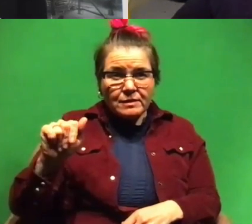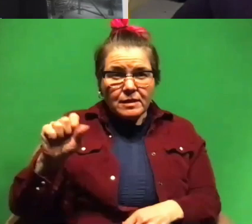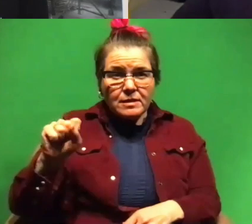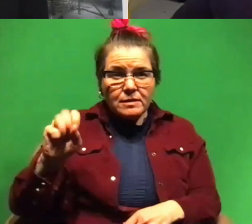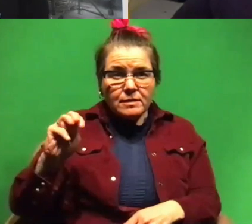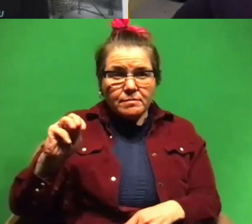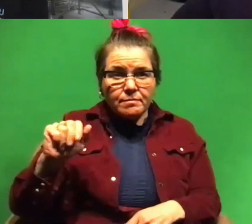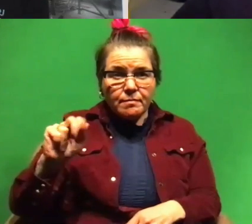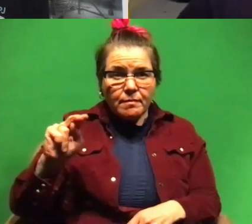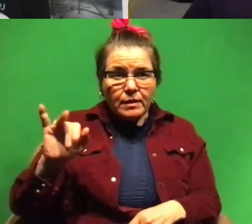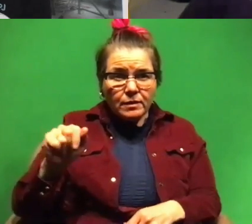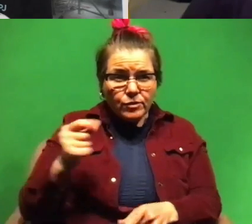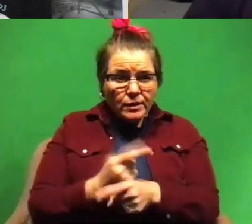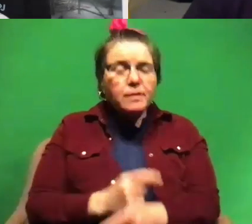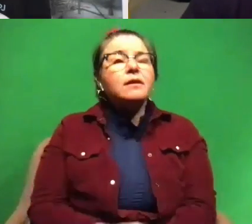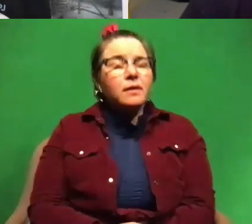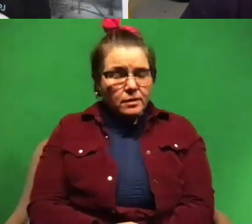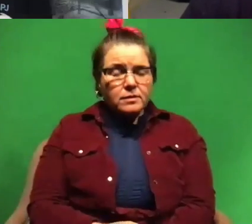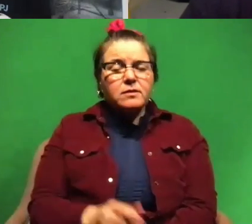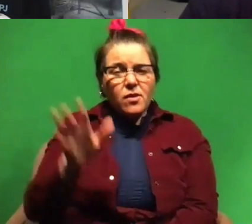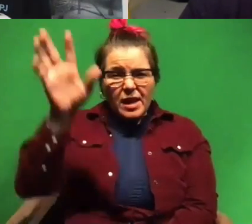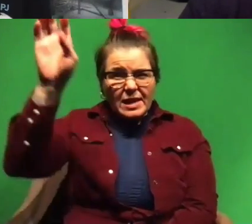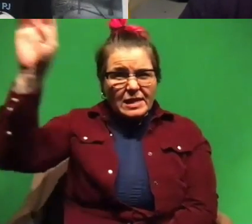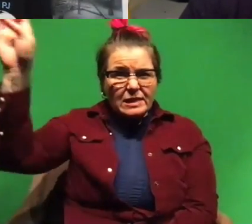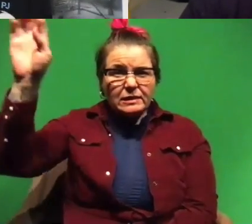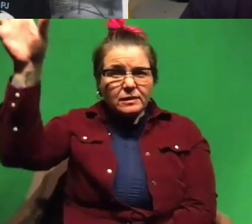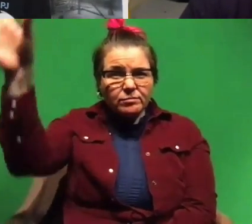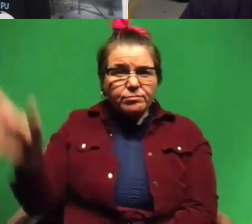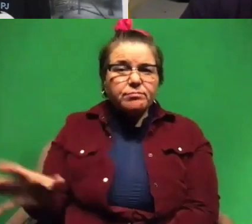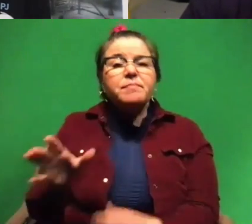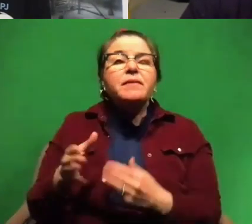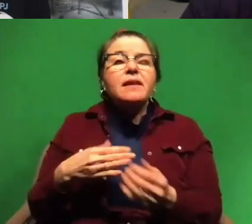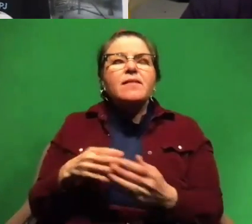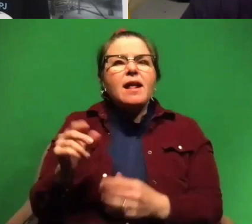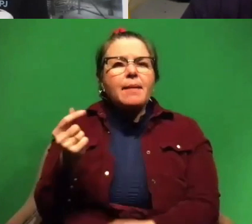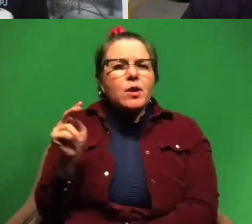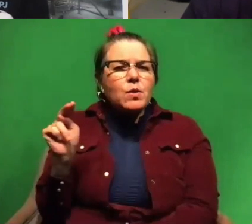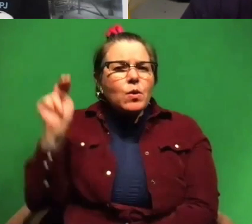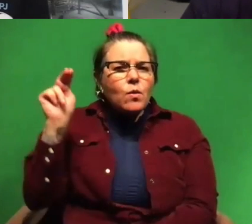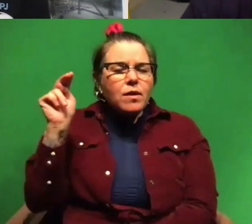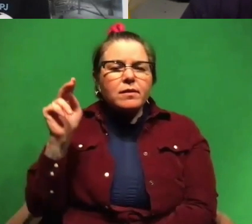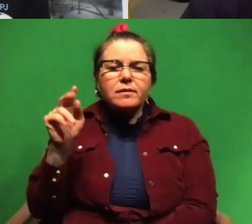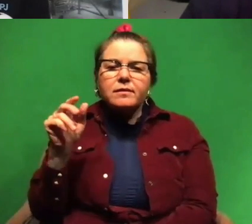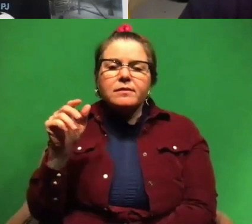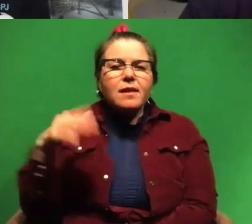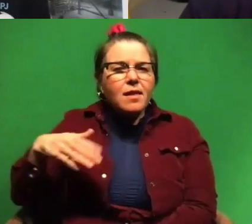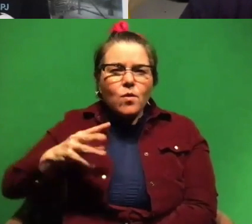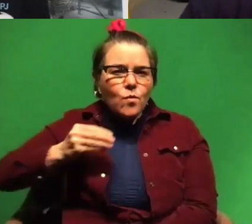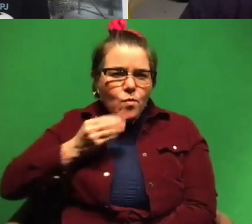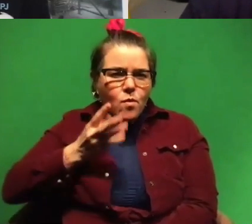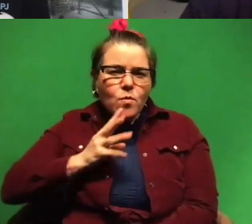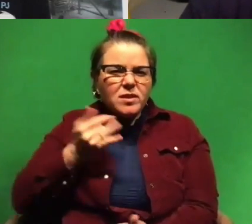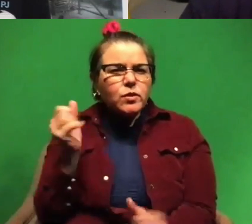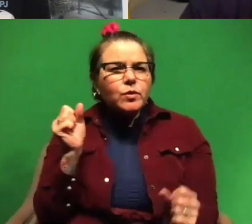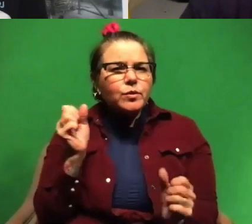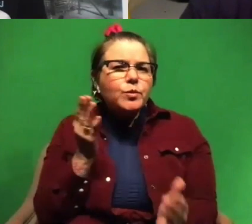Tasmania? Yeah, so all along that east coast, so even a little bit north, so not quite in the warm waters, still in the cool